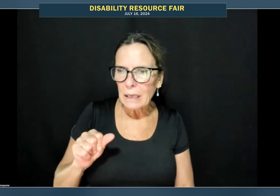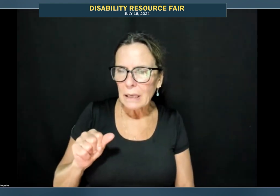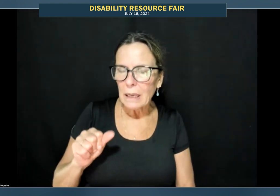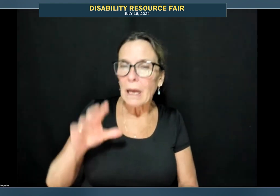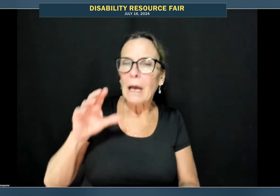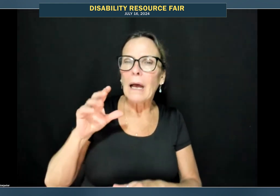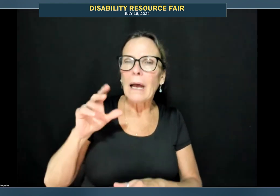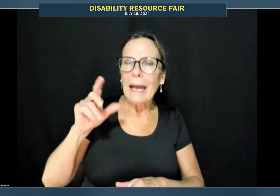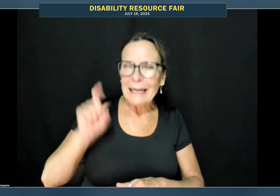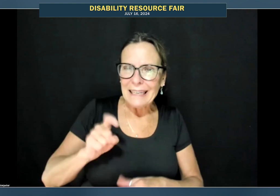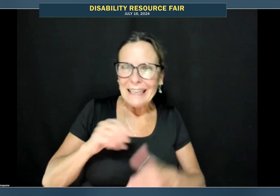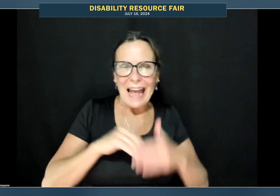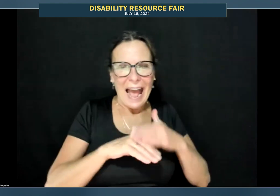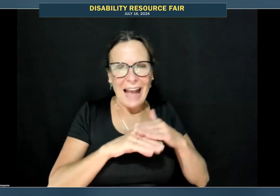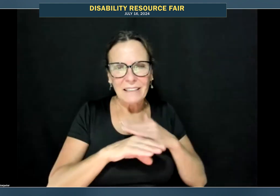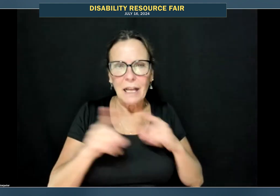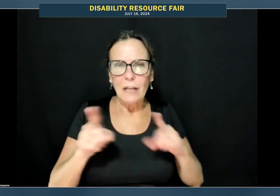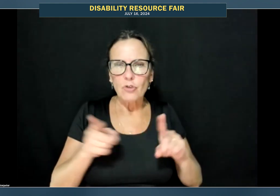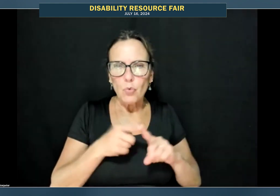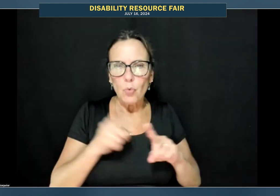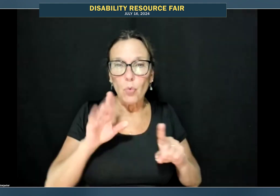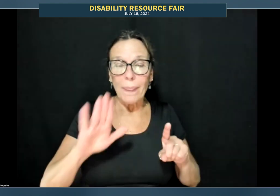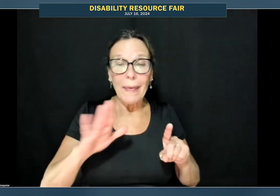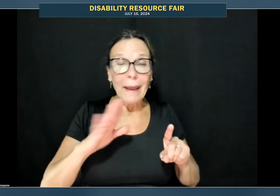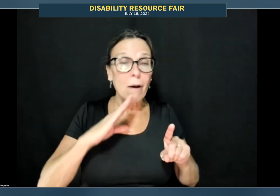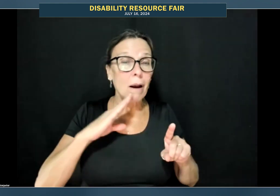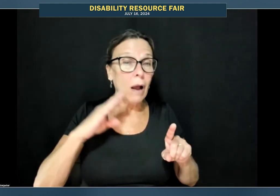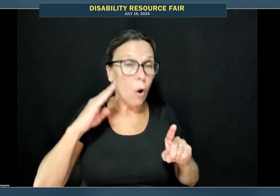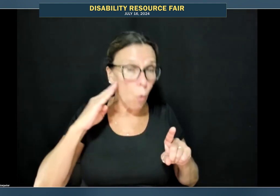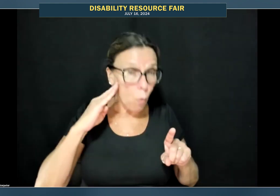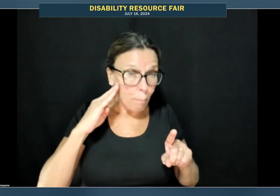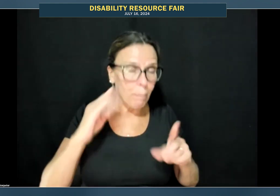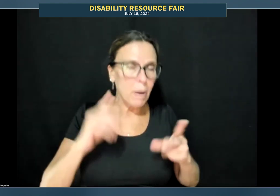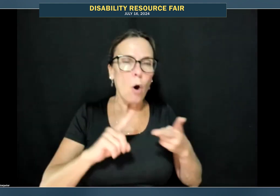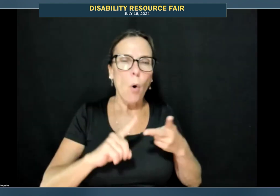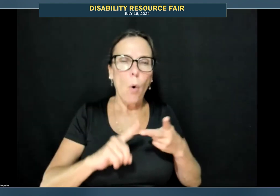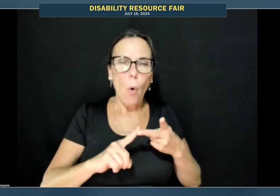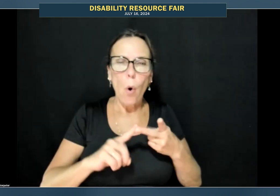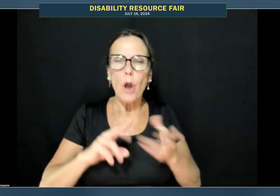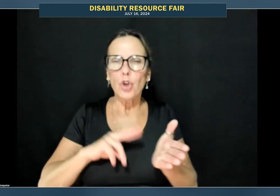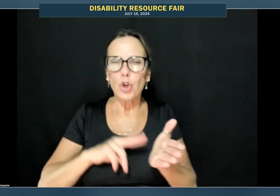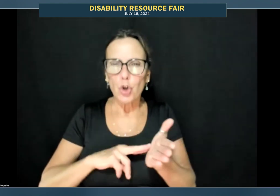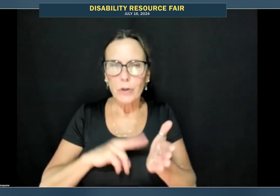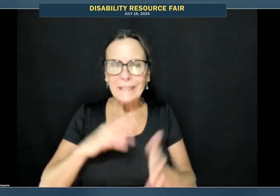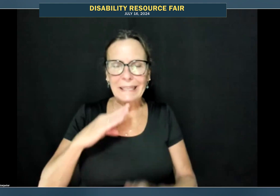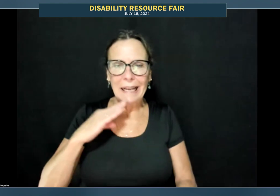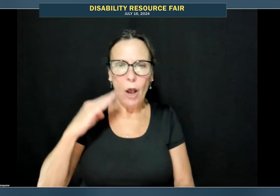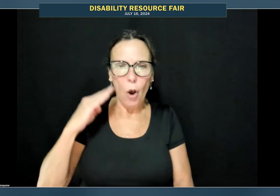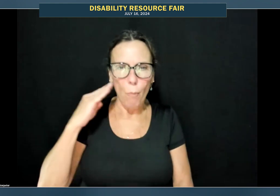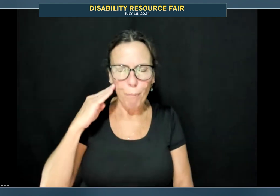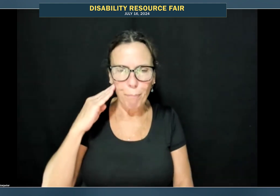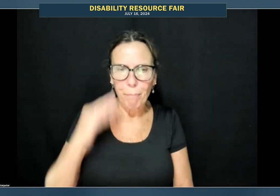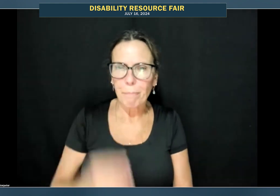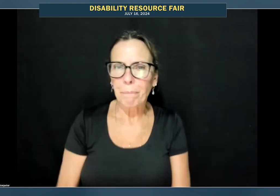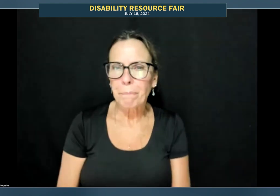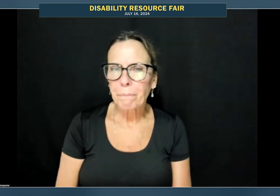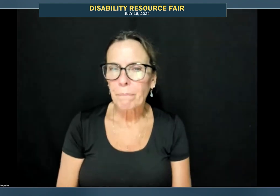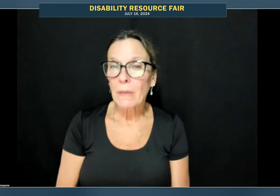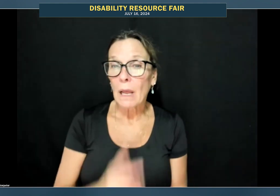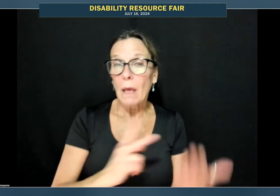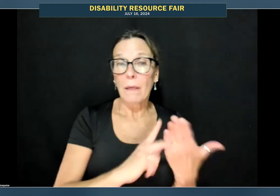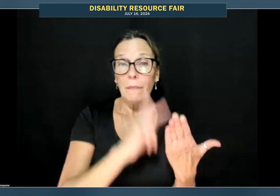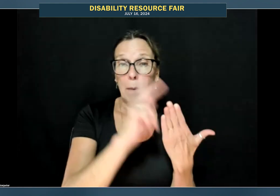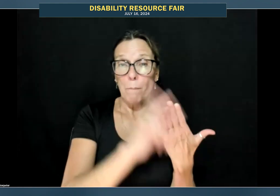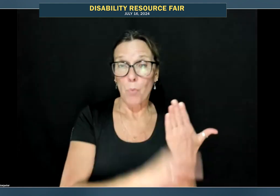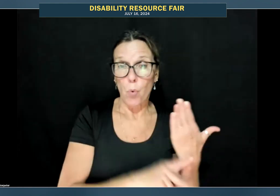houses or nursing homes, coming out of the nursing homes. And the program is a